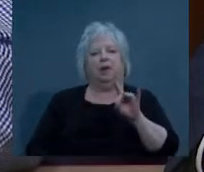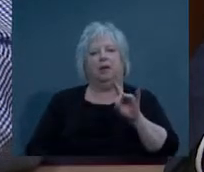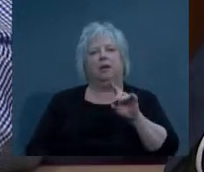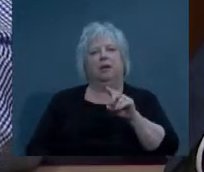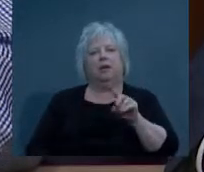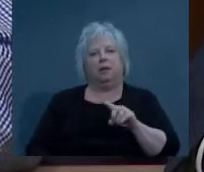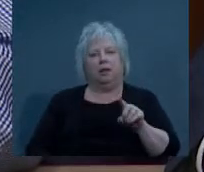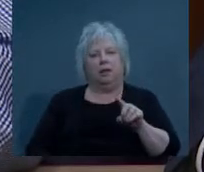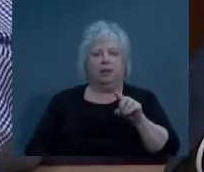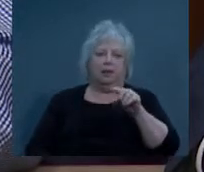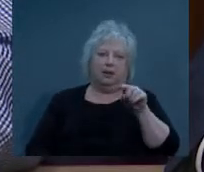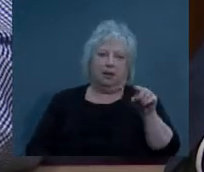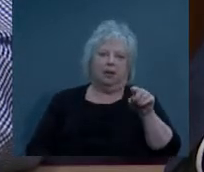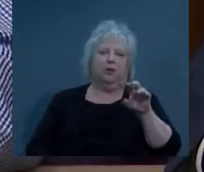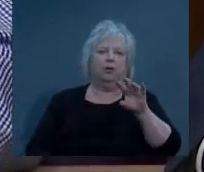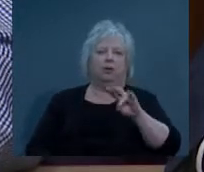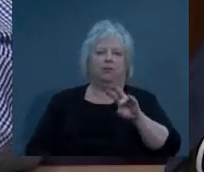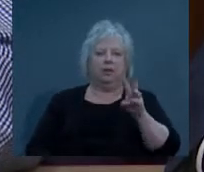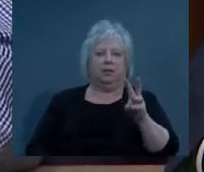file